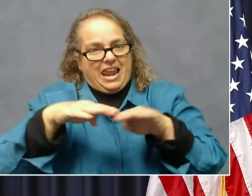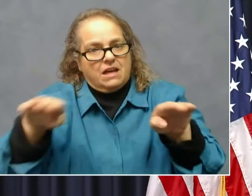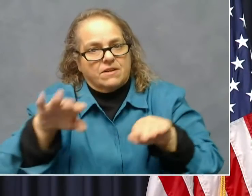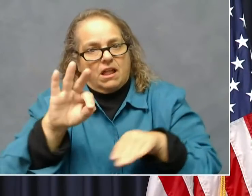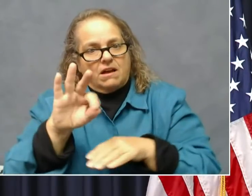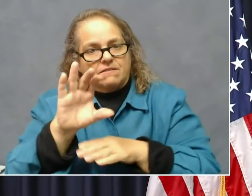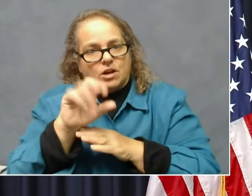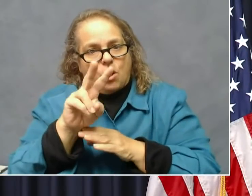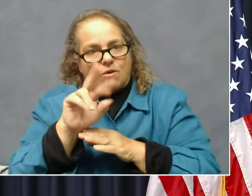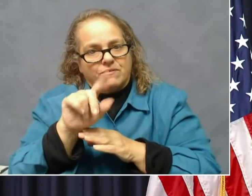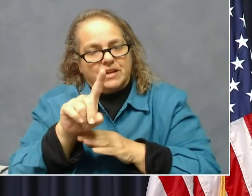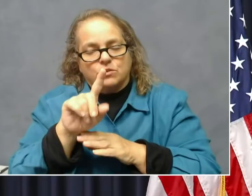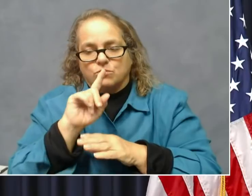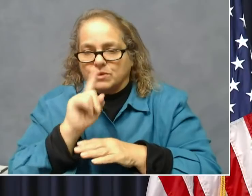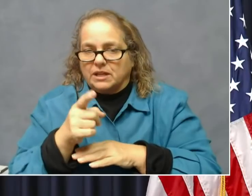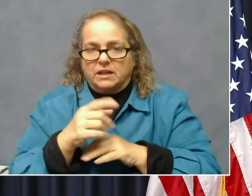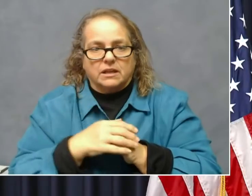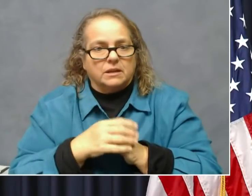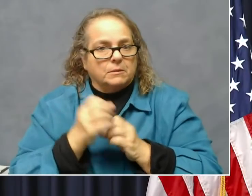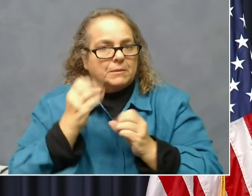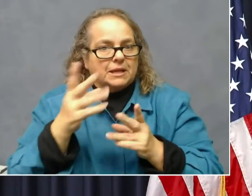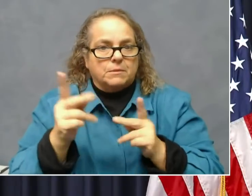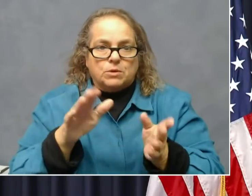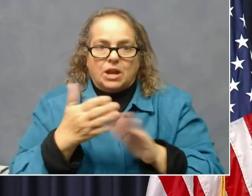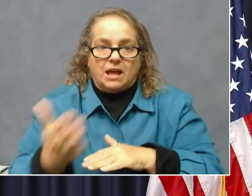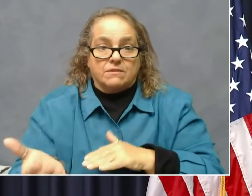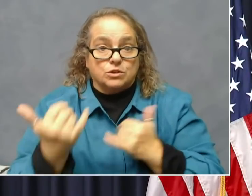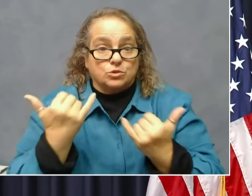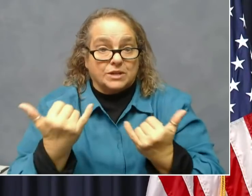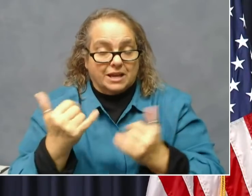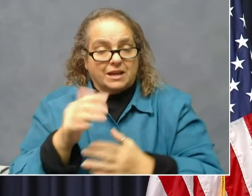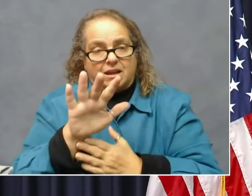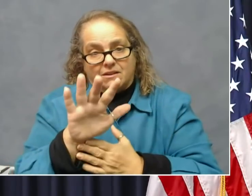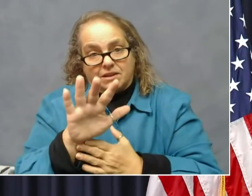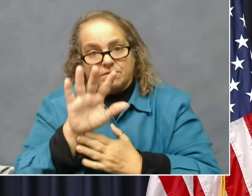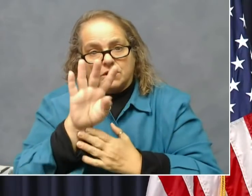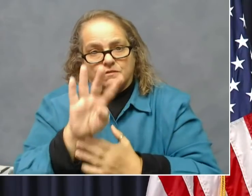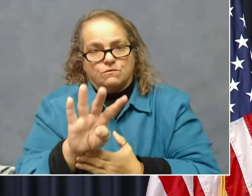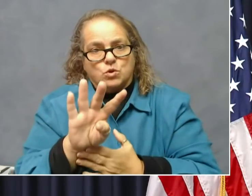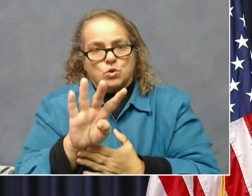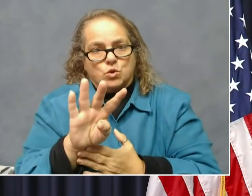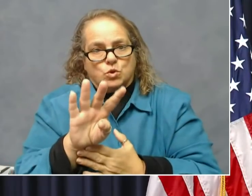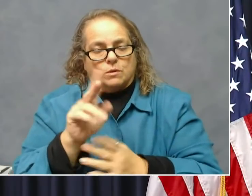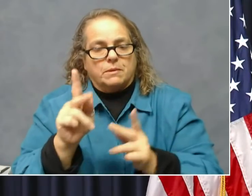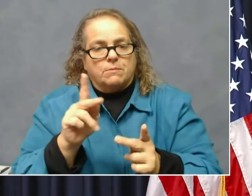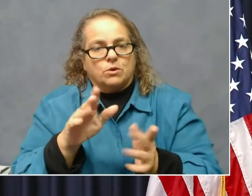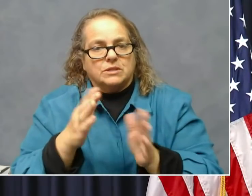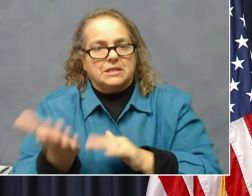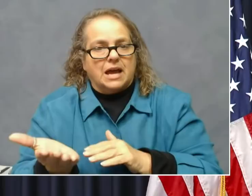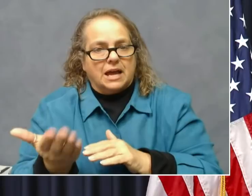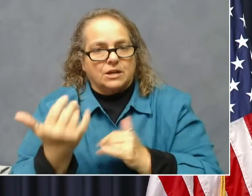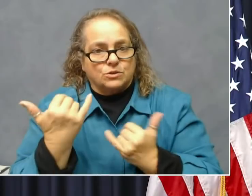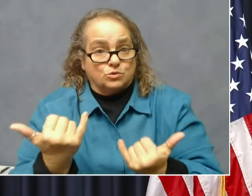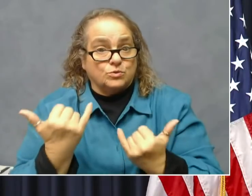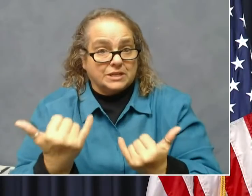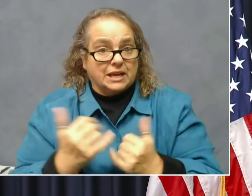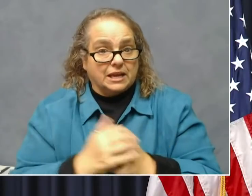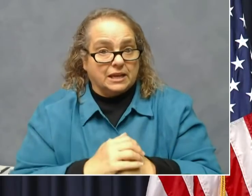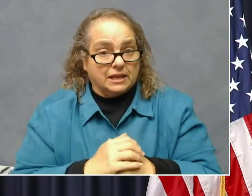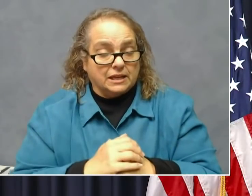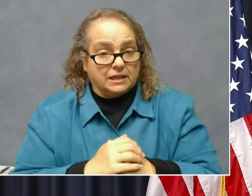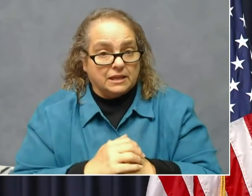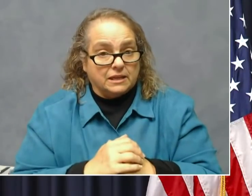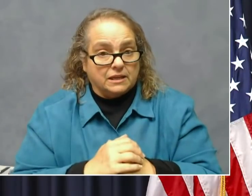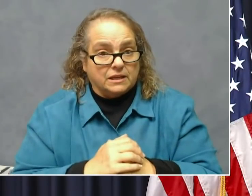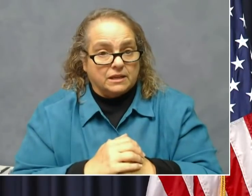lives. In fact, today, I believe it's taken 54 lives. So let's keep doing our part to protect one